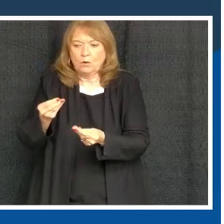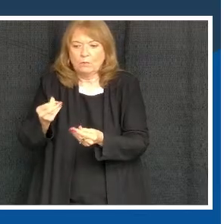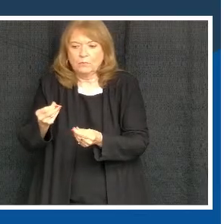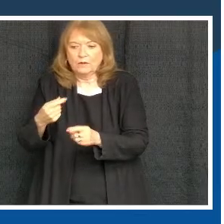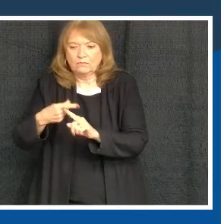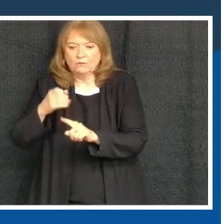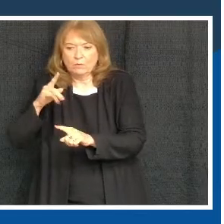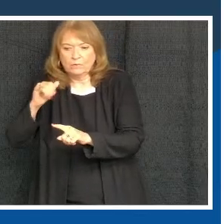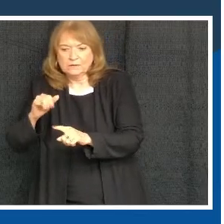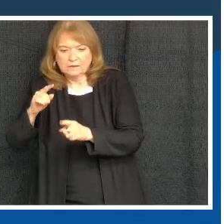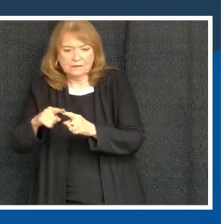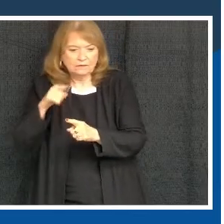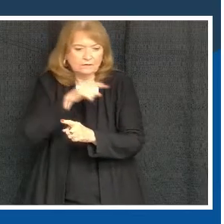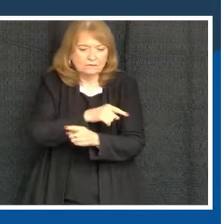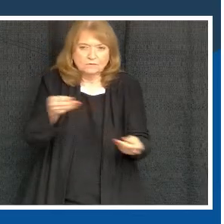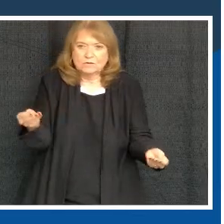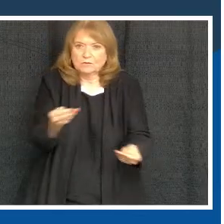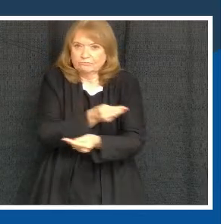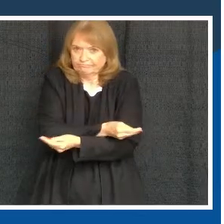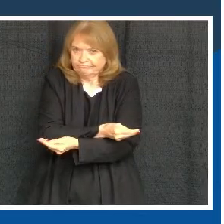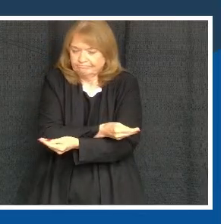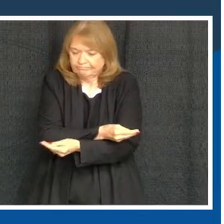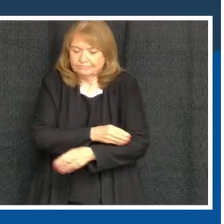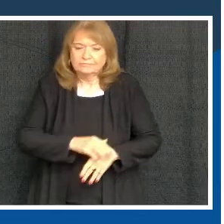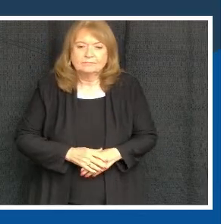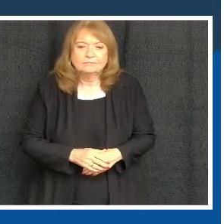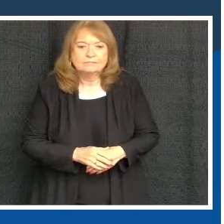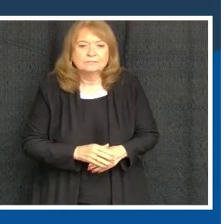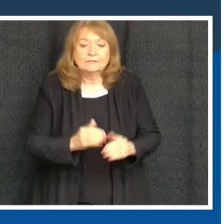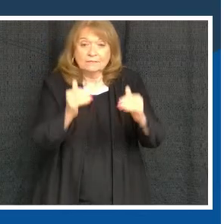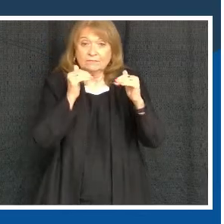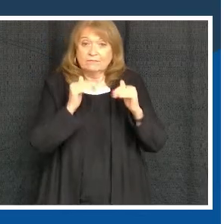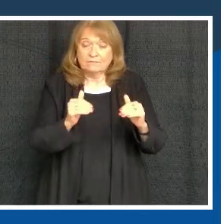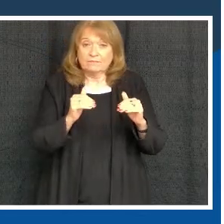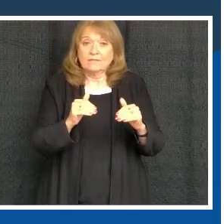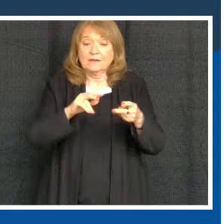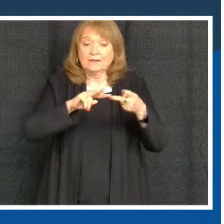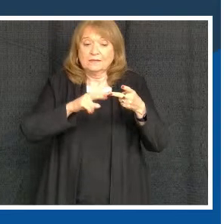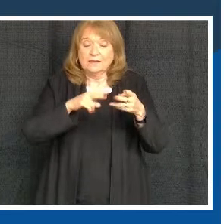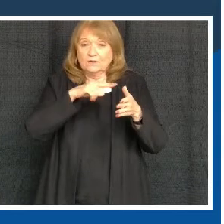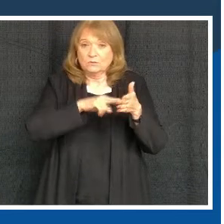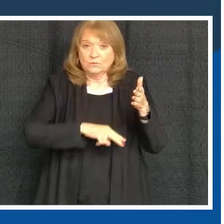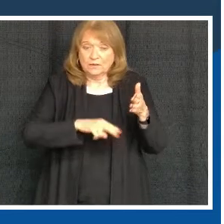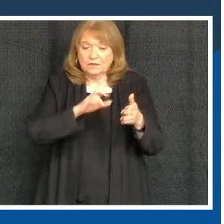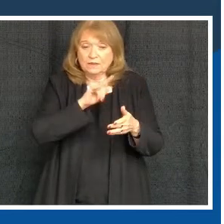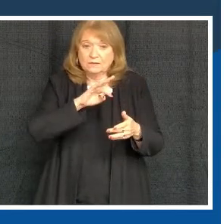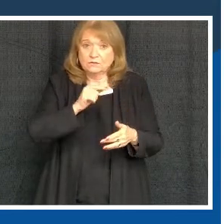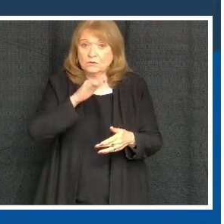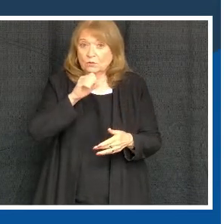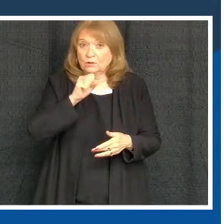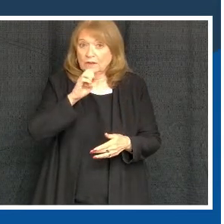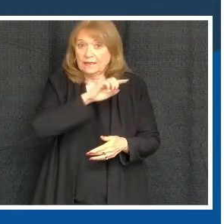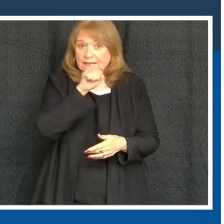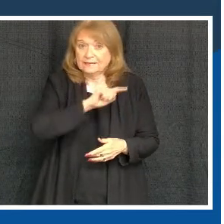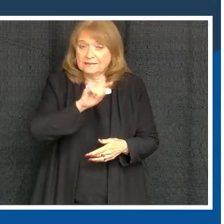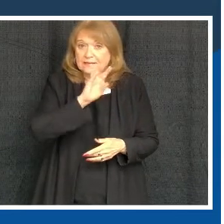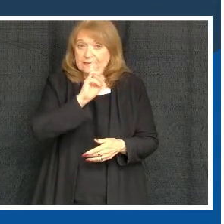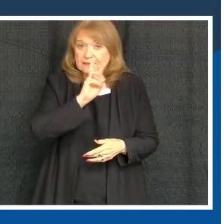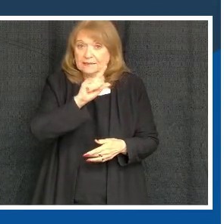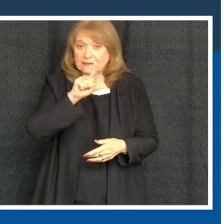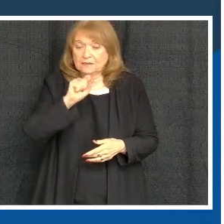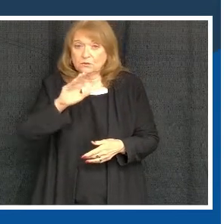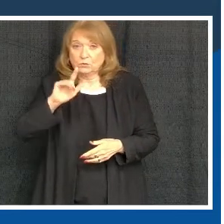therefor. Ordinance 72, 2024-25, second reading, zoning case Z16,